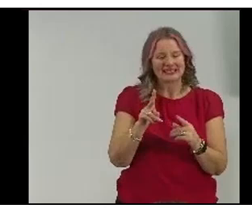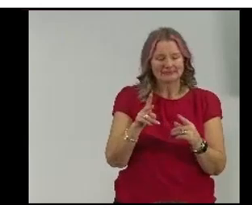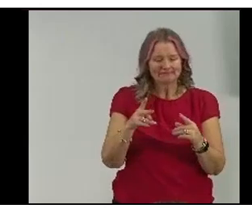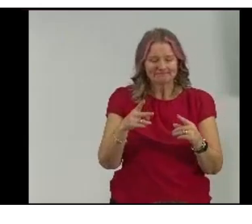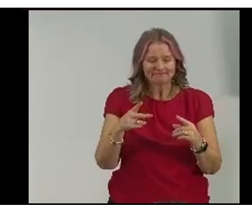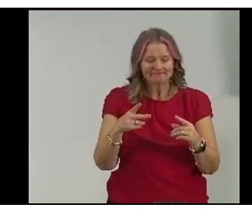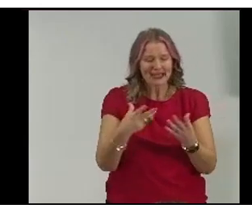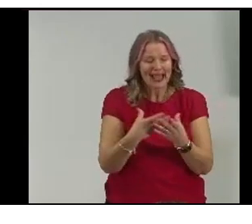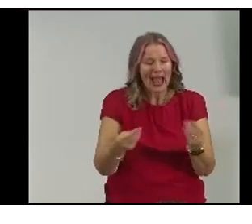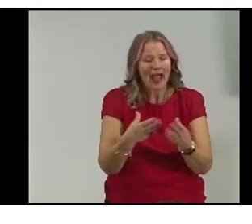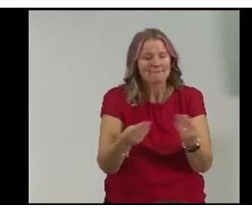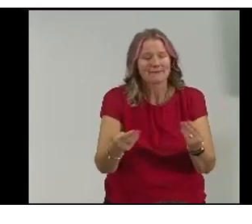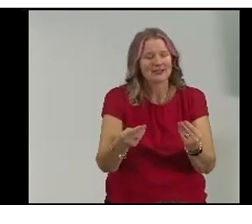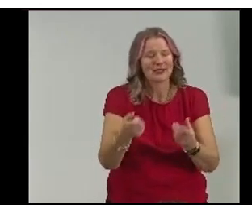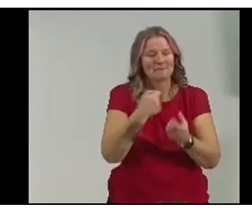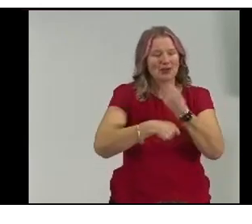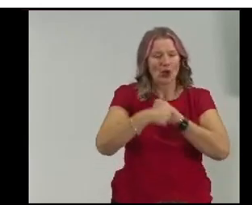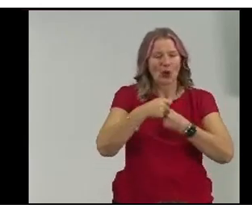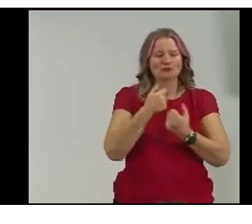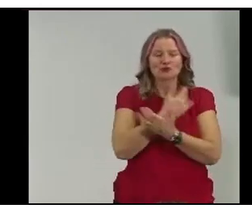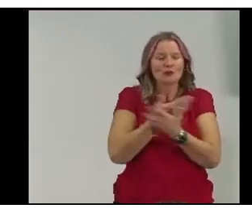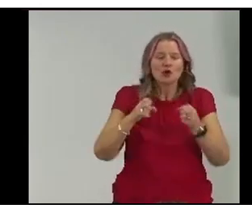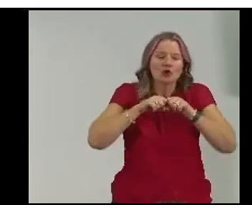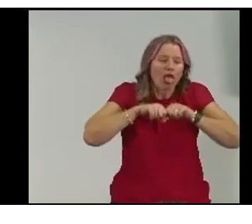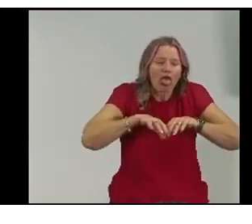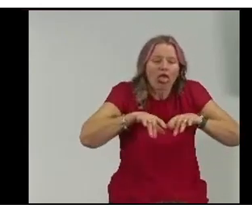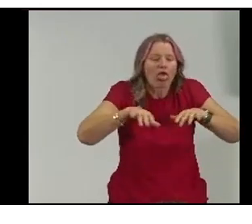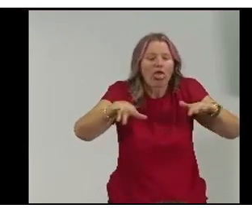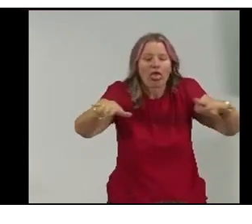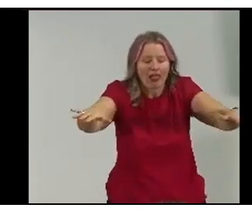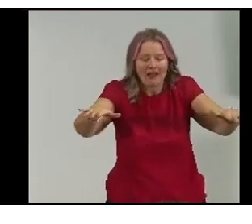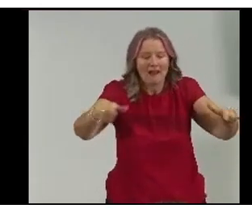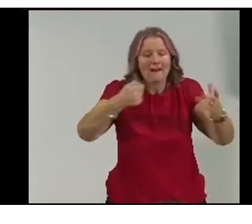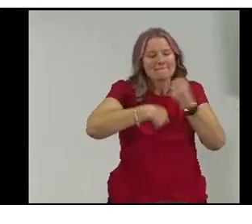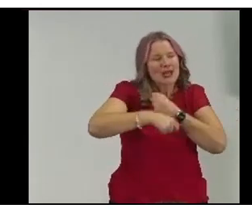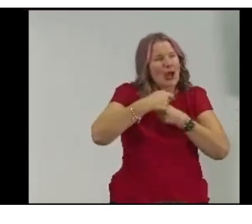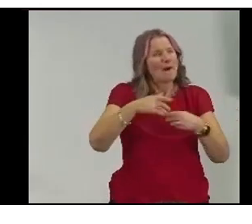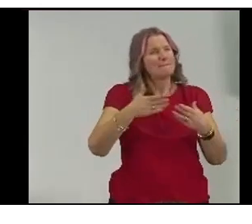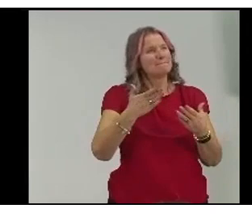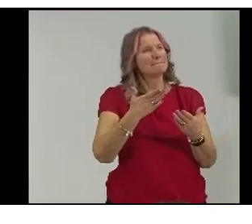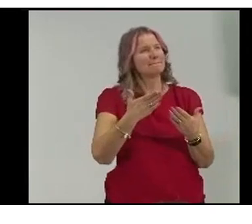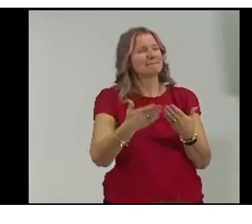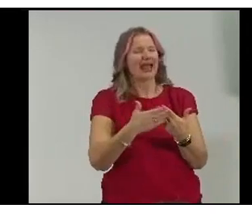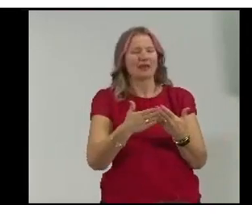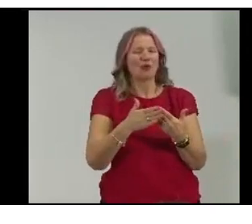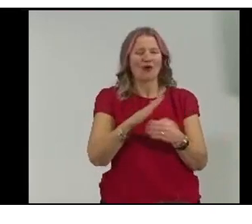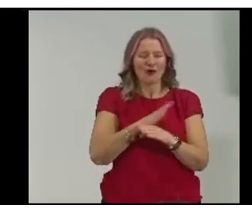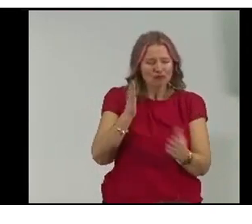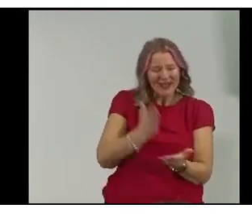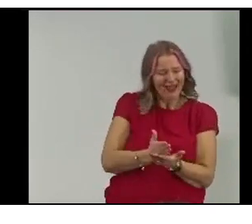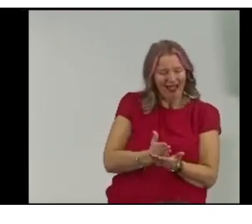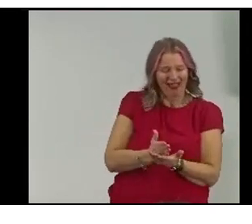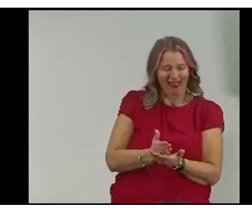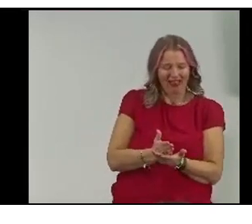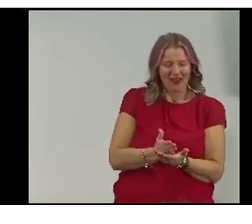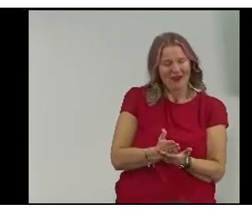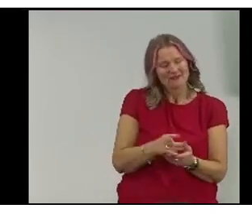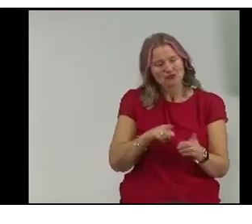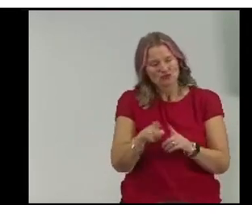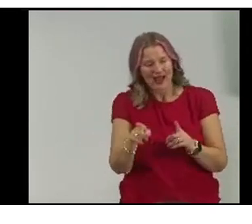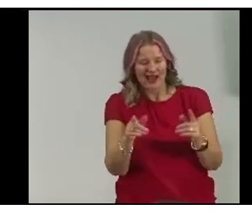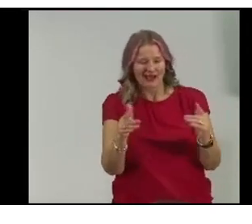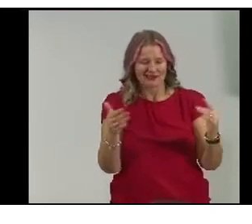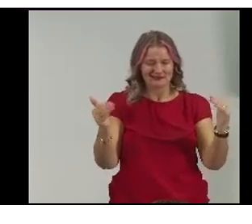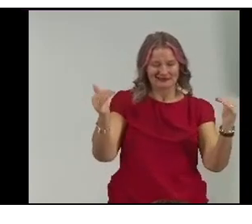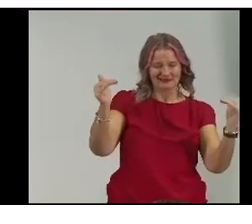it's a bit too commercialized, so it can become a bit unrealistic. So we have to sort of find a balance.